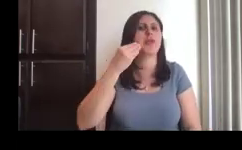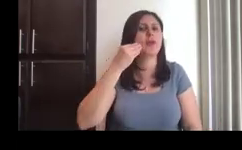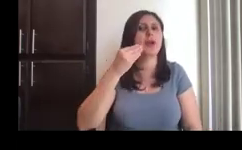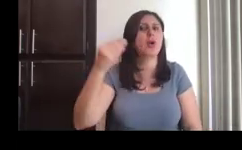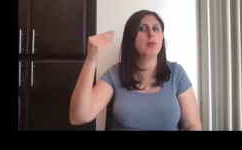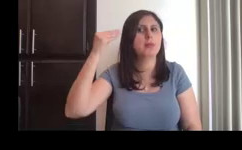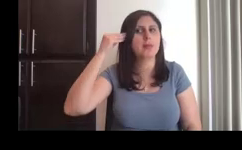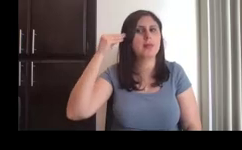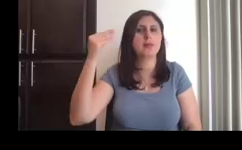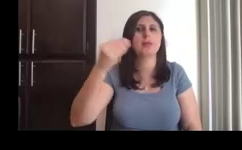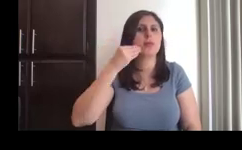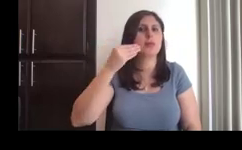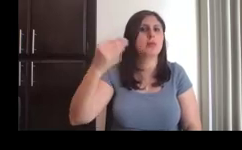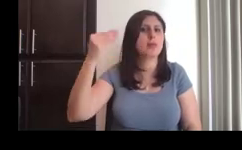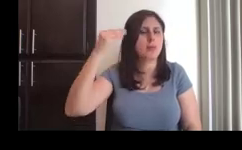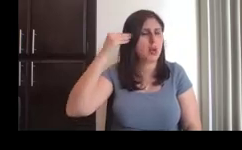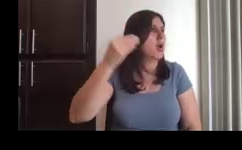Home, you know that one, home,